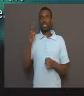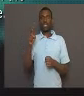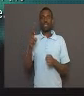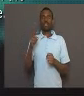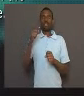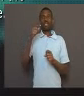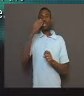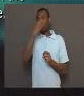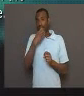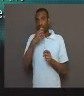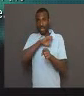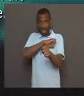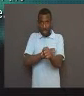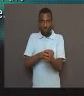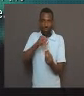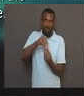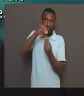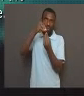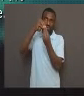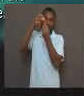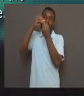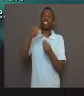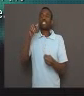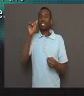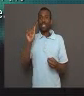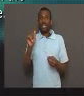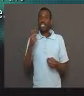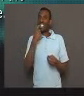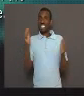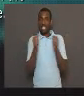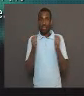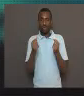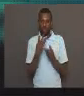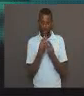heat energy to cause the ice to melt.